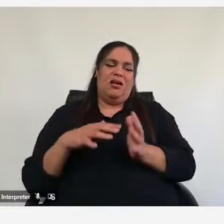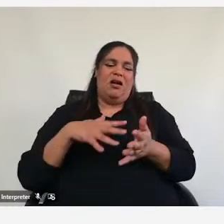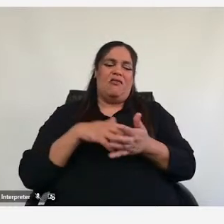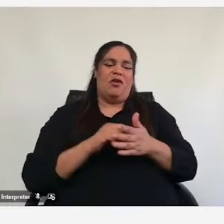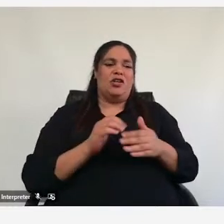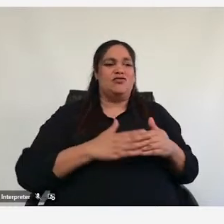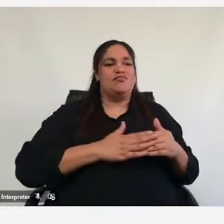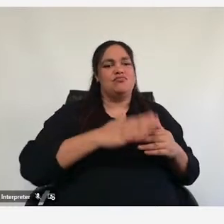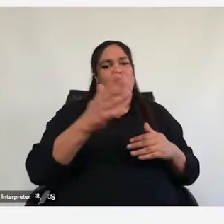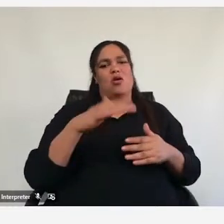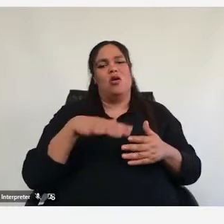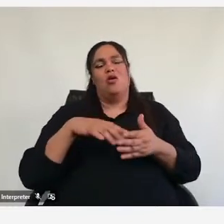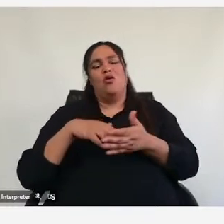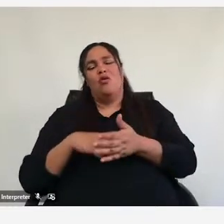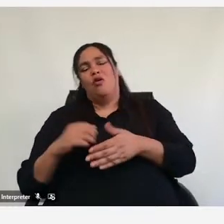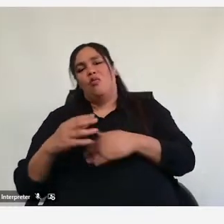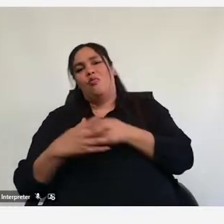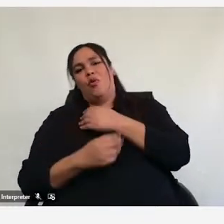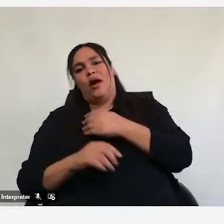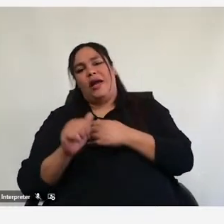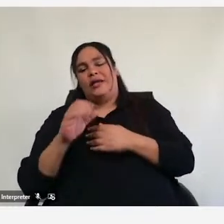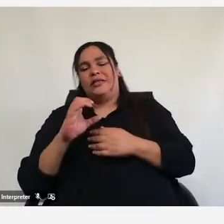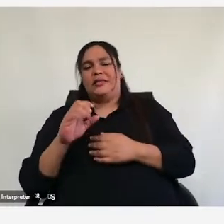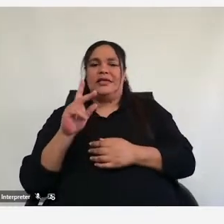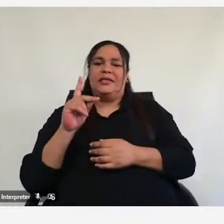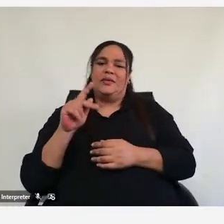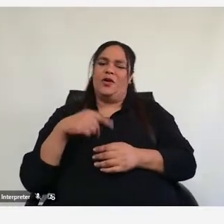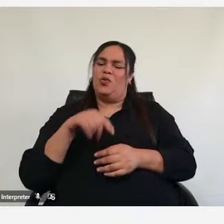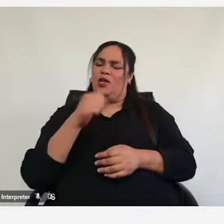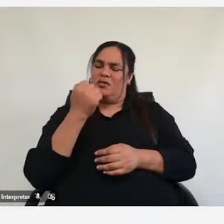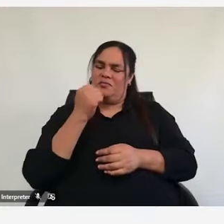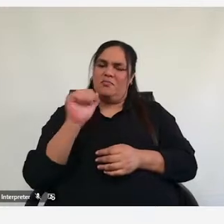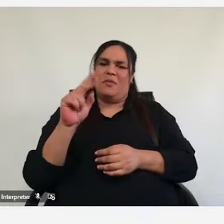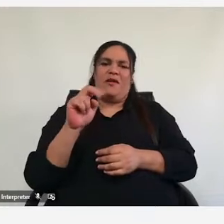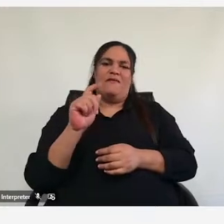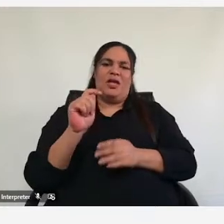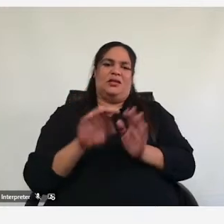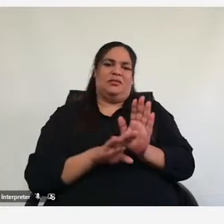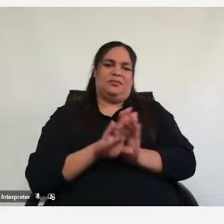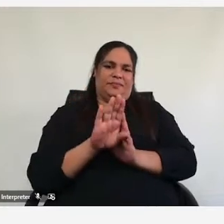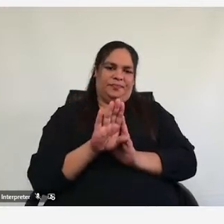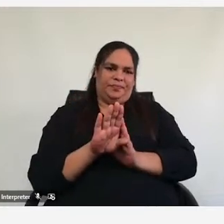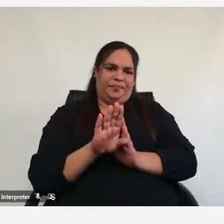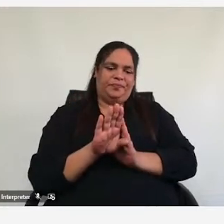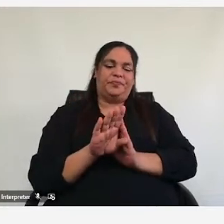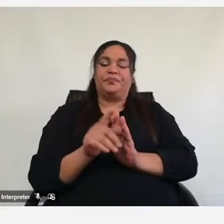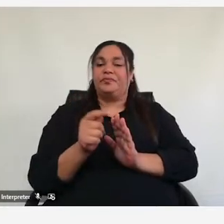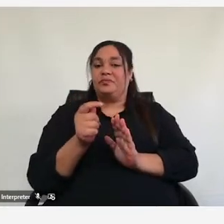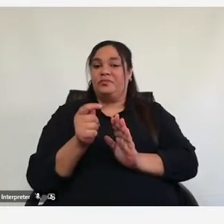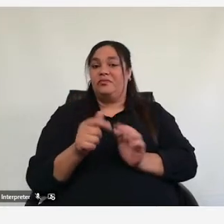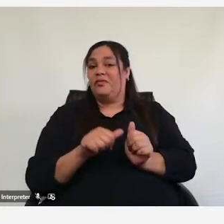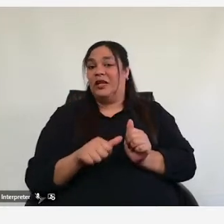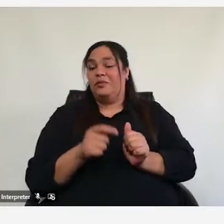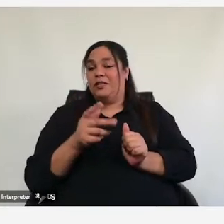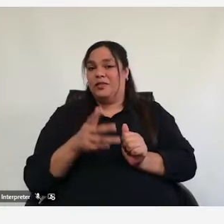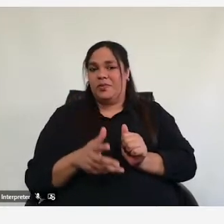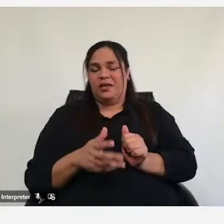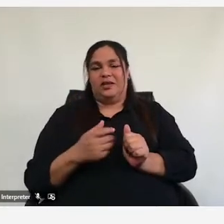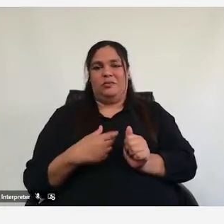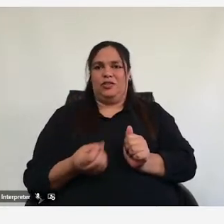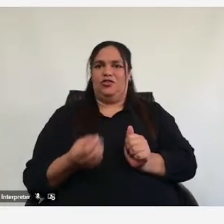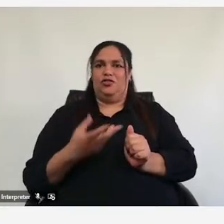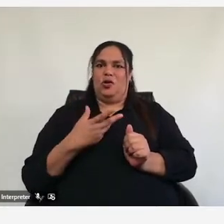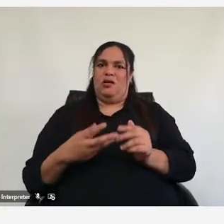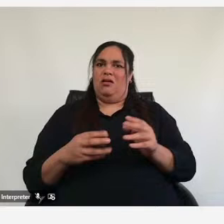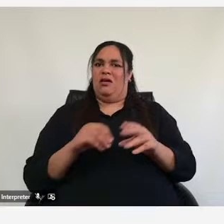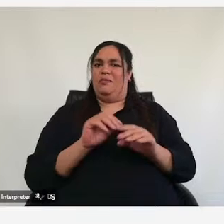the most poor, and the ACDP rejects the VAT increase. Deputy Speaker, alarming to this